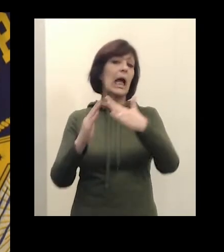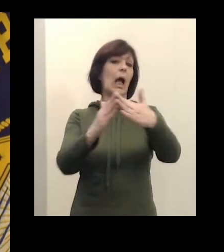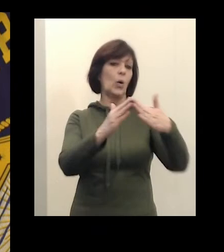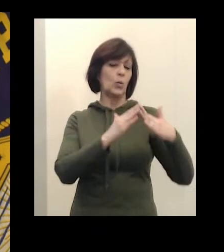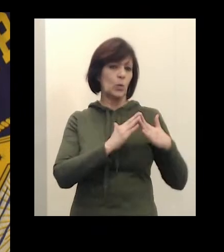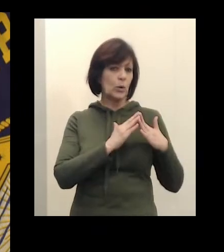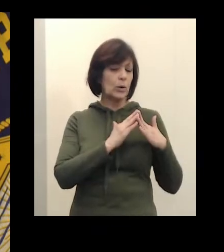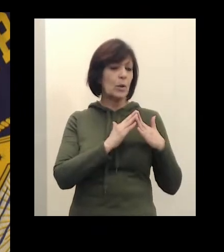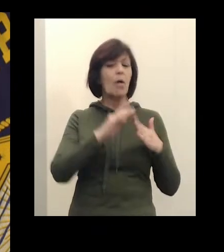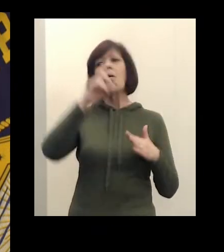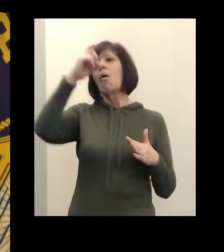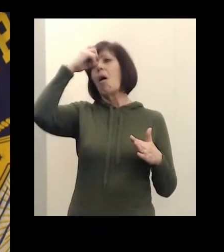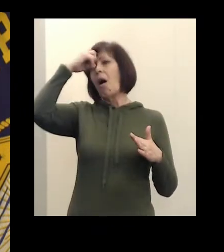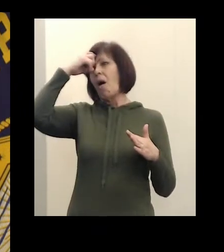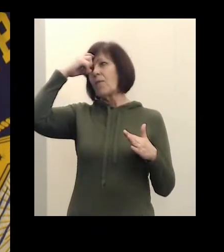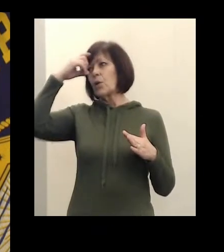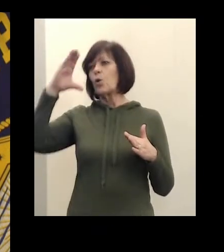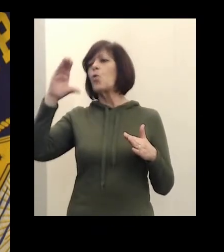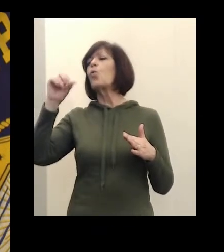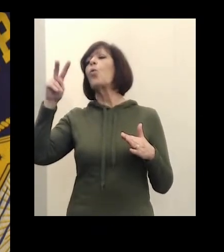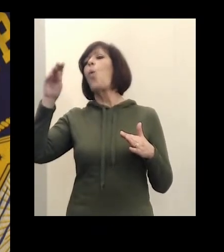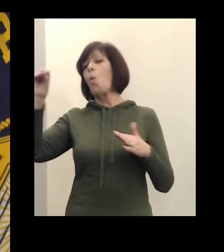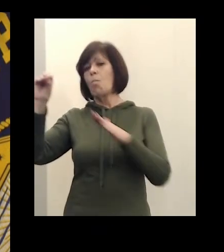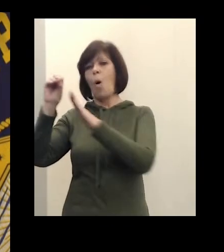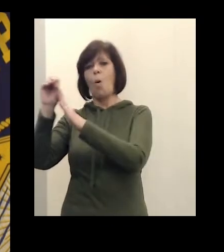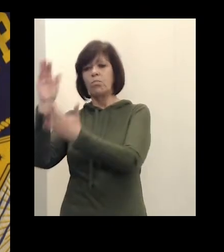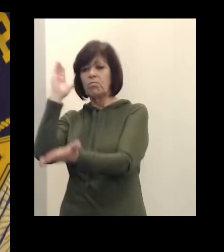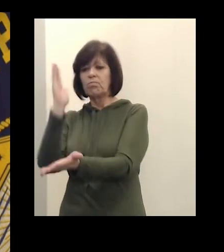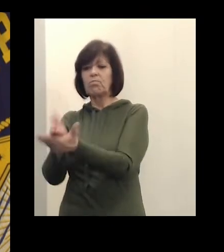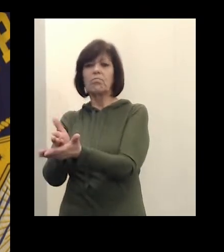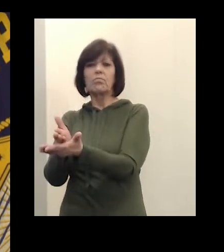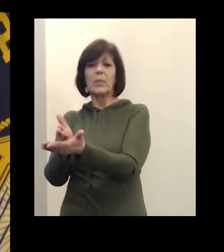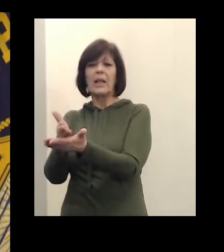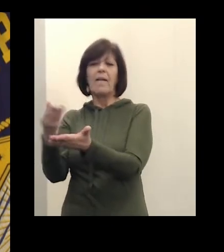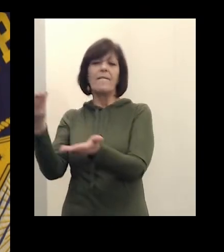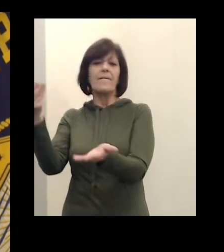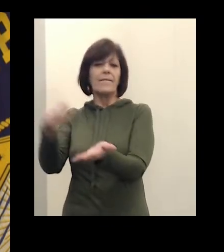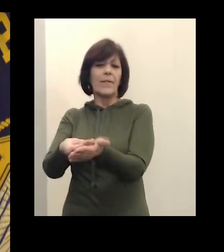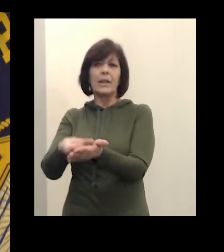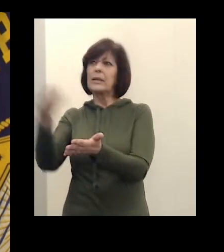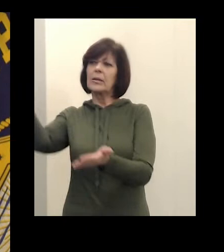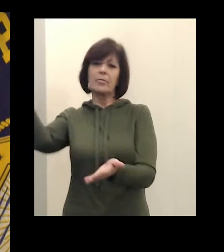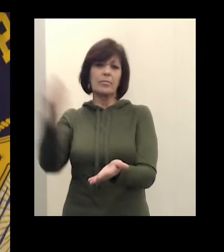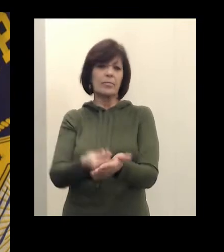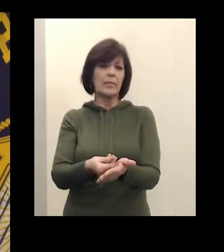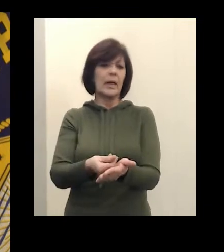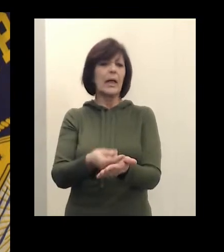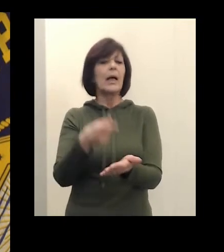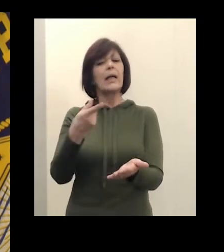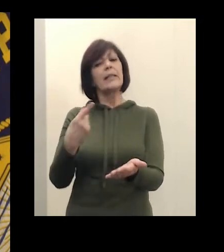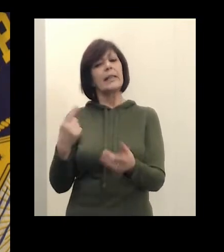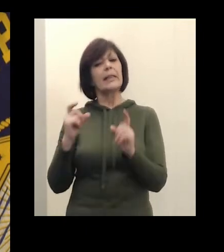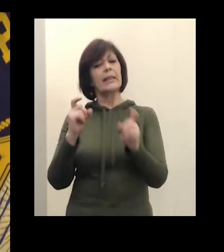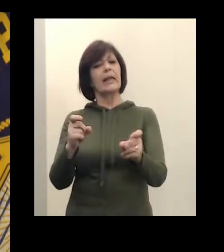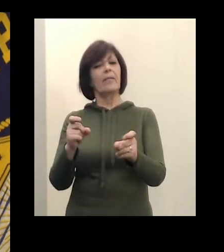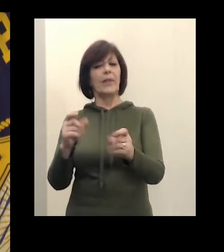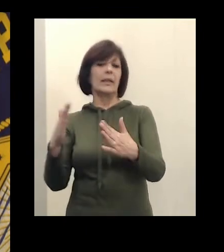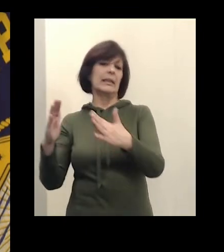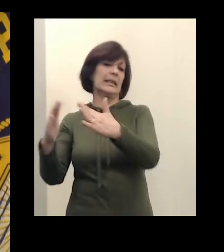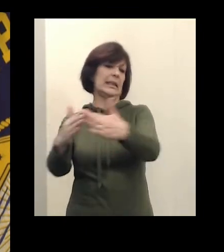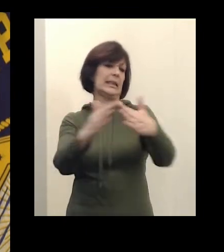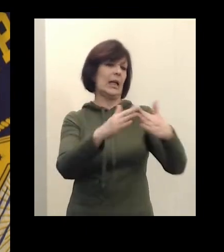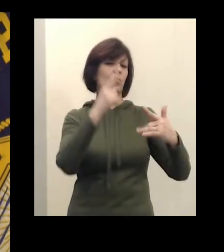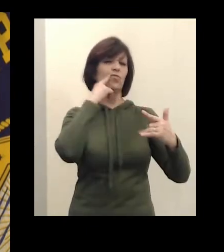Cuomo basically eliminated the AIM funding that's paid for by the state and made the localities pay for it out of sales tax. And that was